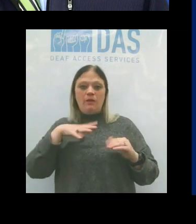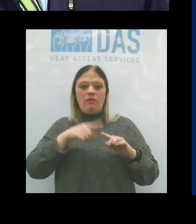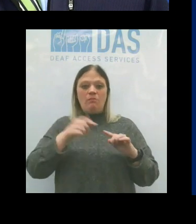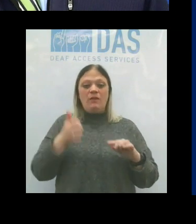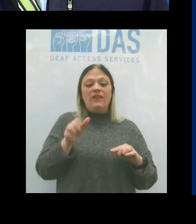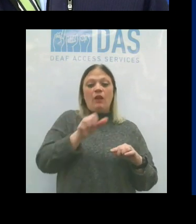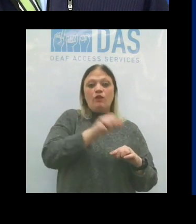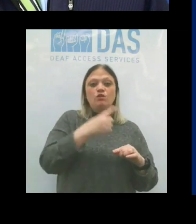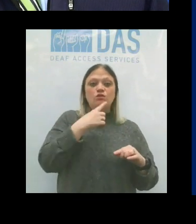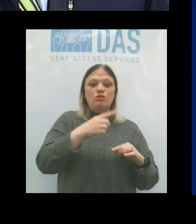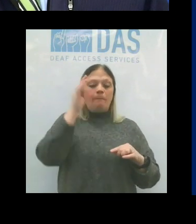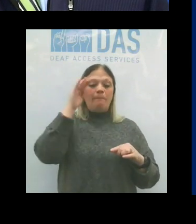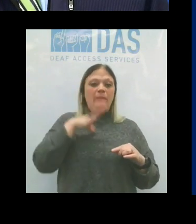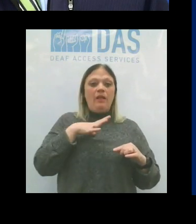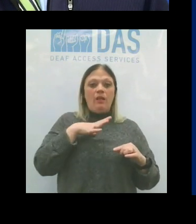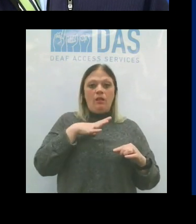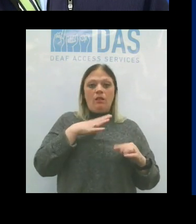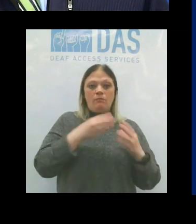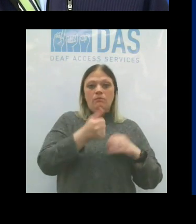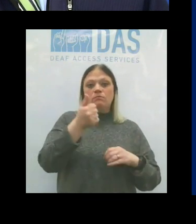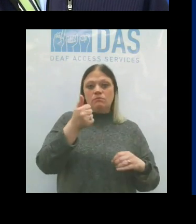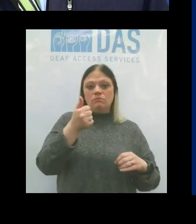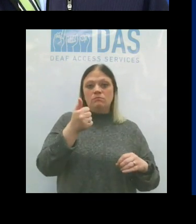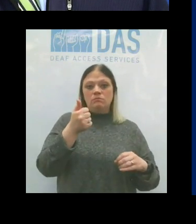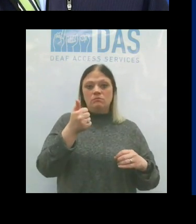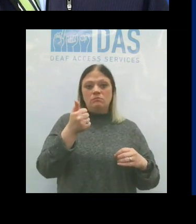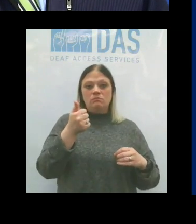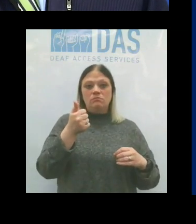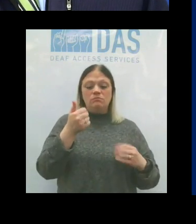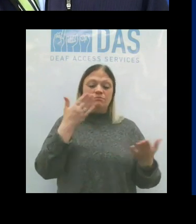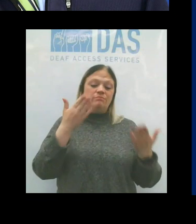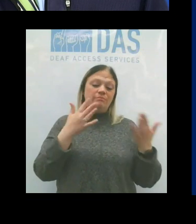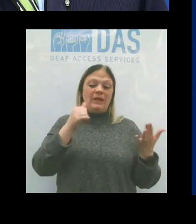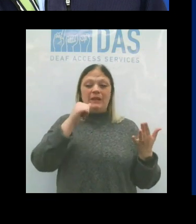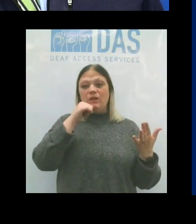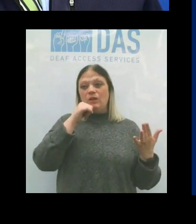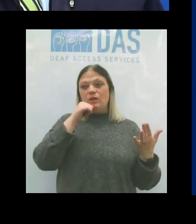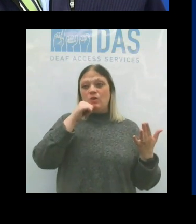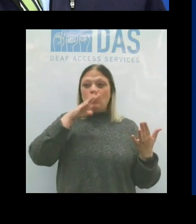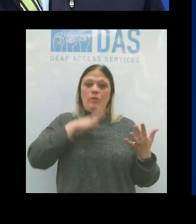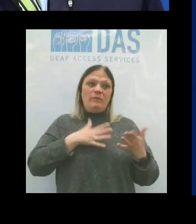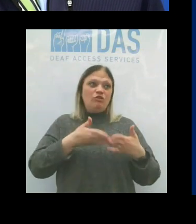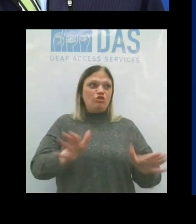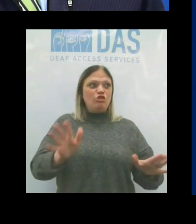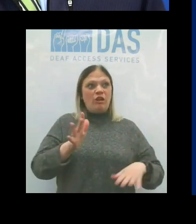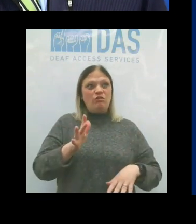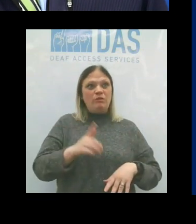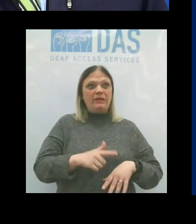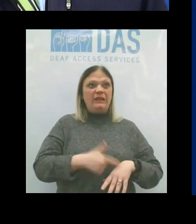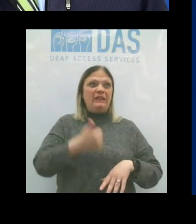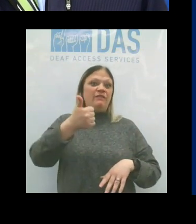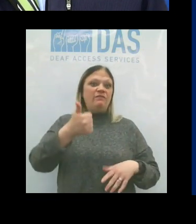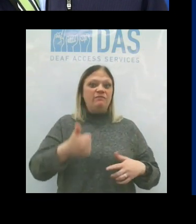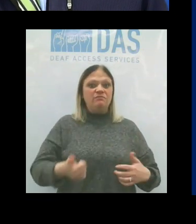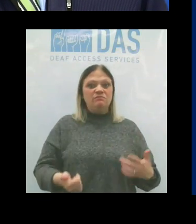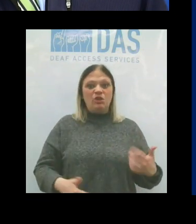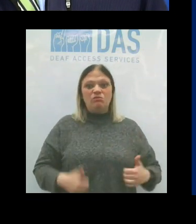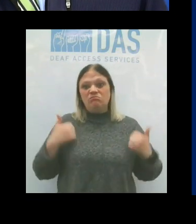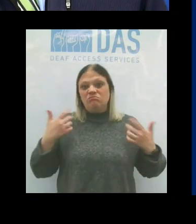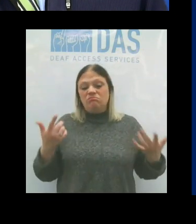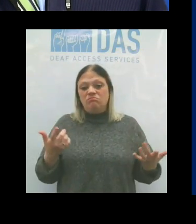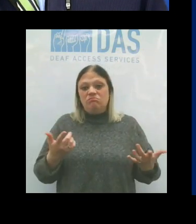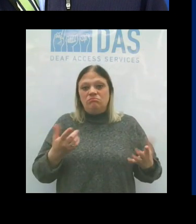males are dominant. It could also just be because women generally live older, and they have because of that there's more of them in those